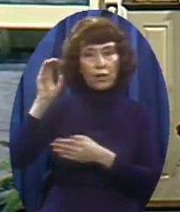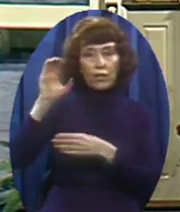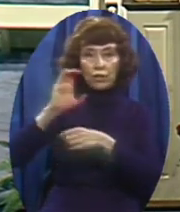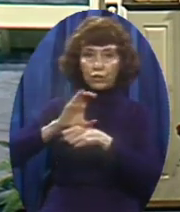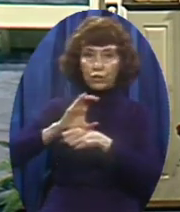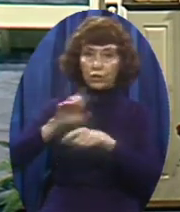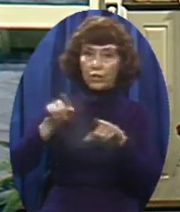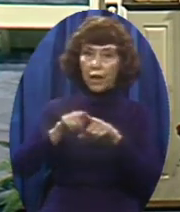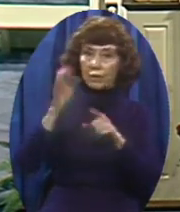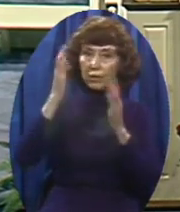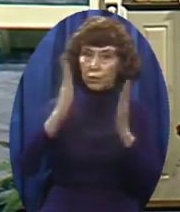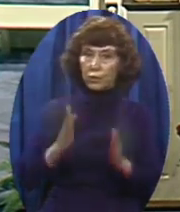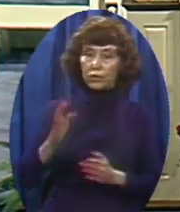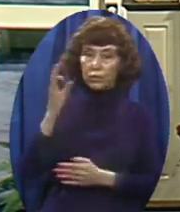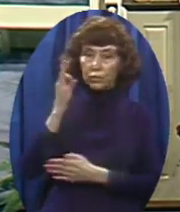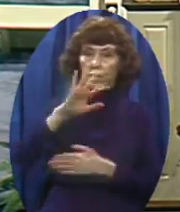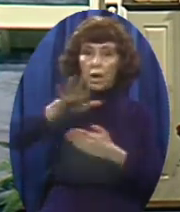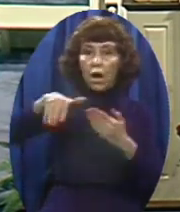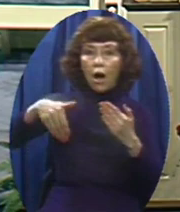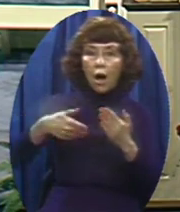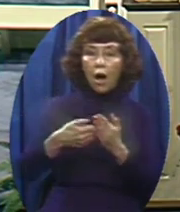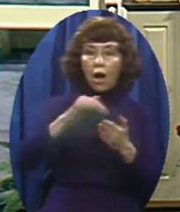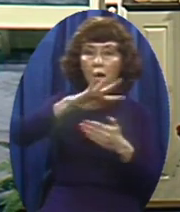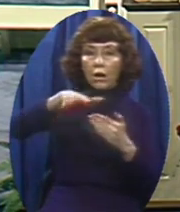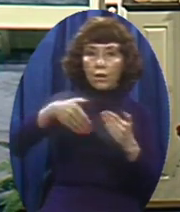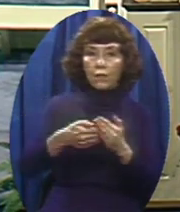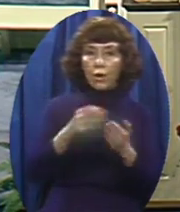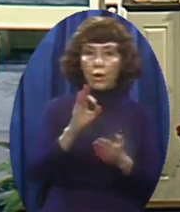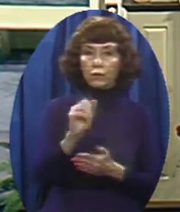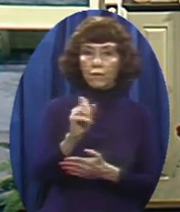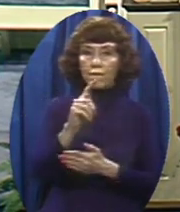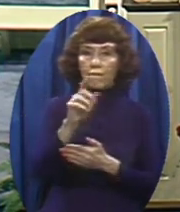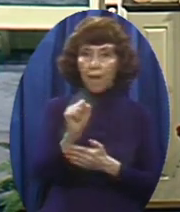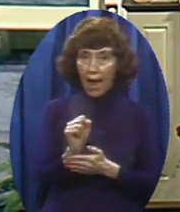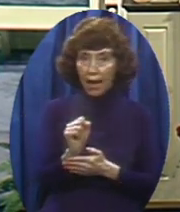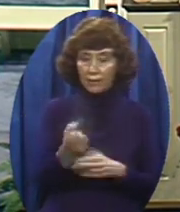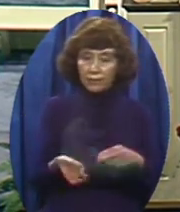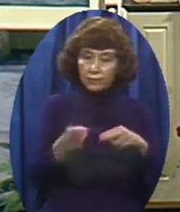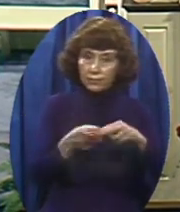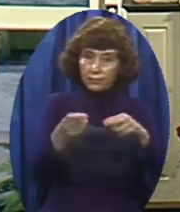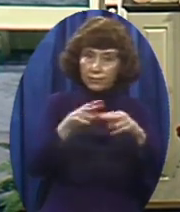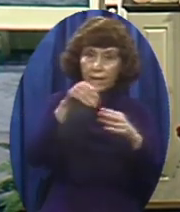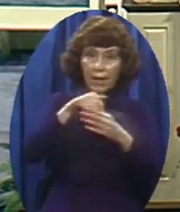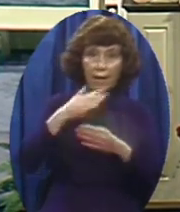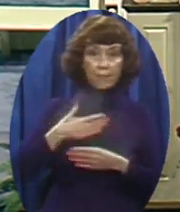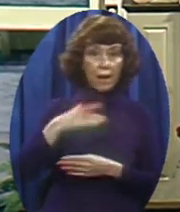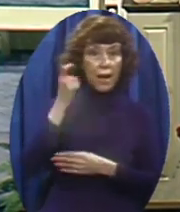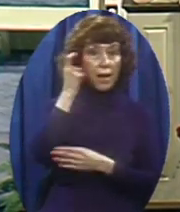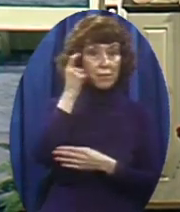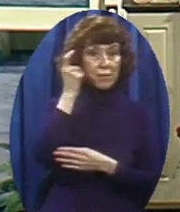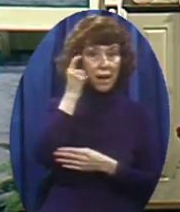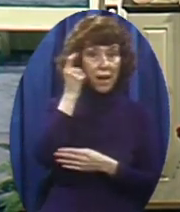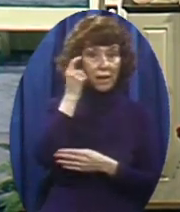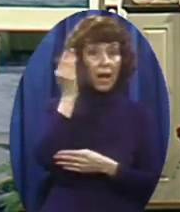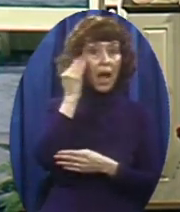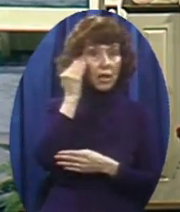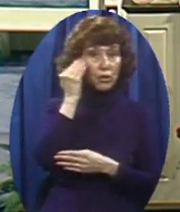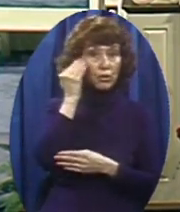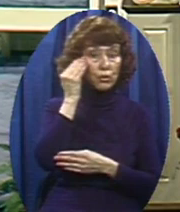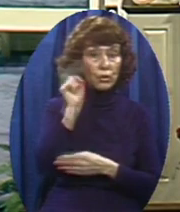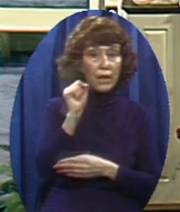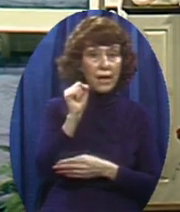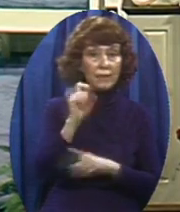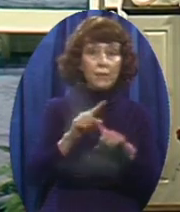from others in all those places, all of those compiled facts that were in my mind, suddenly, by the Spirit